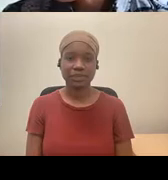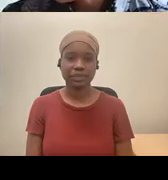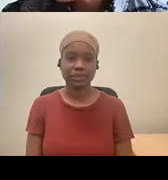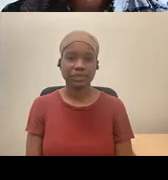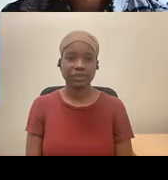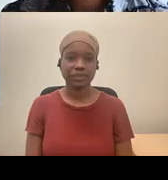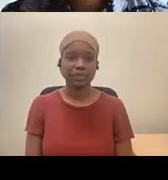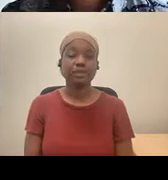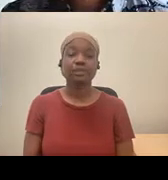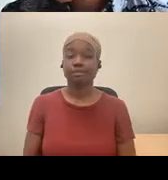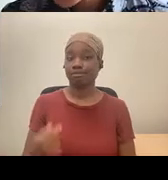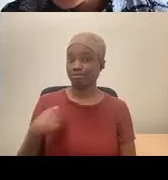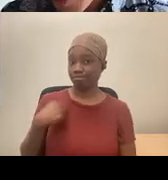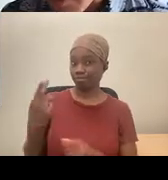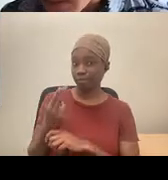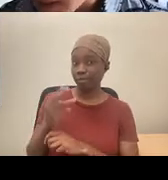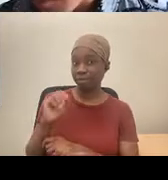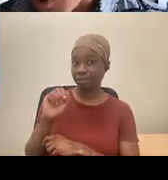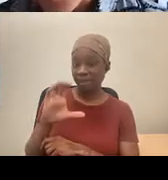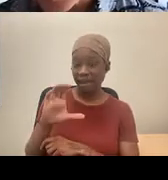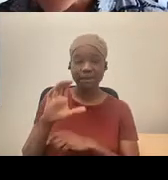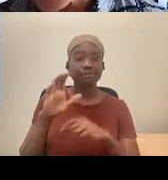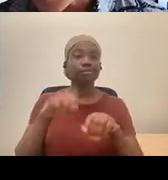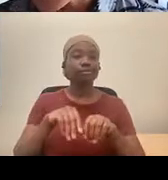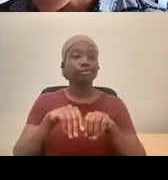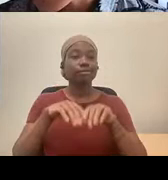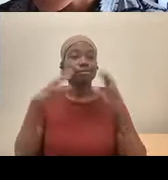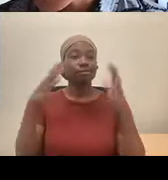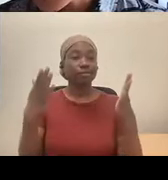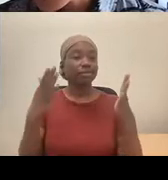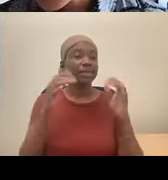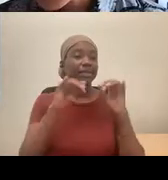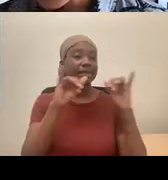So I'm using a Mac, and if I go to my system preferences and privacy settings,